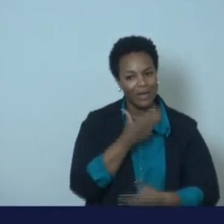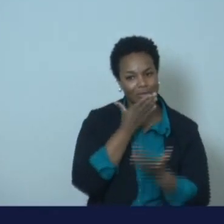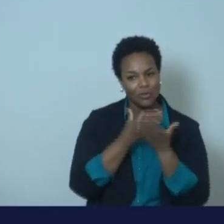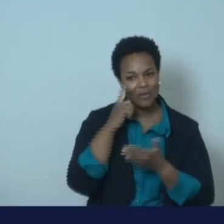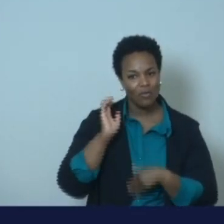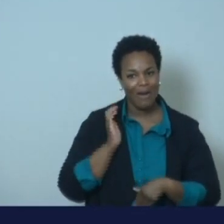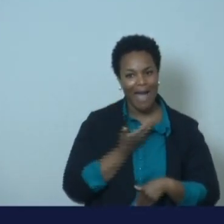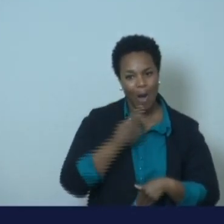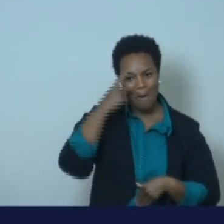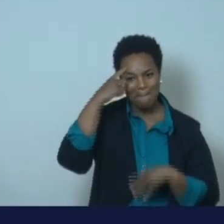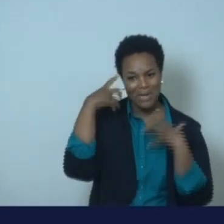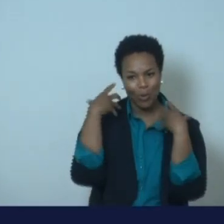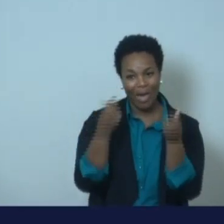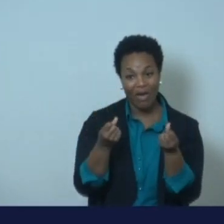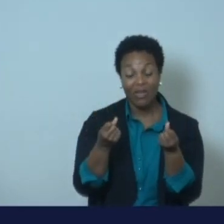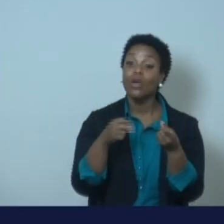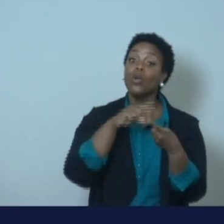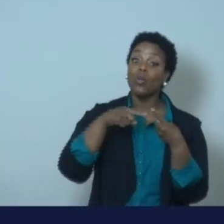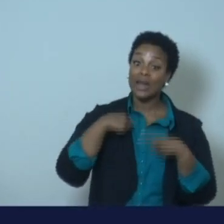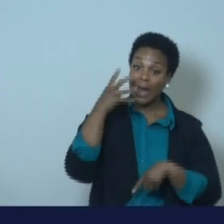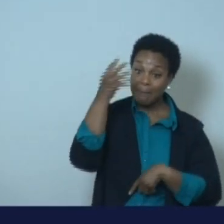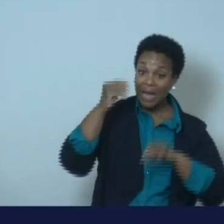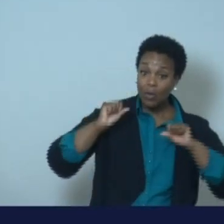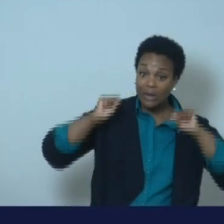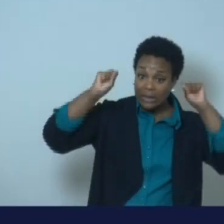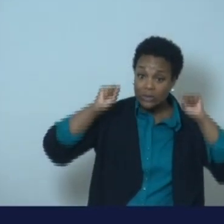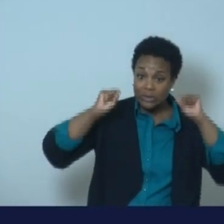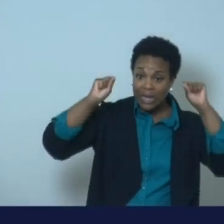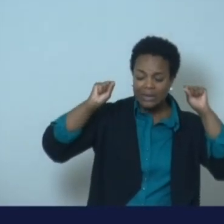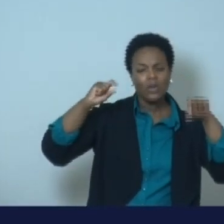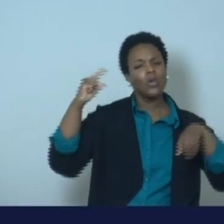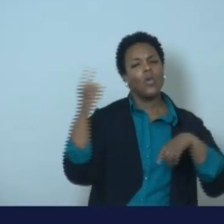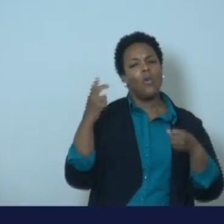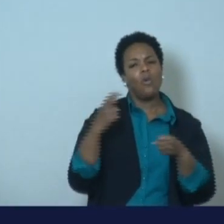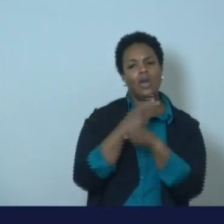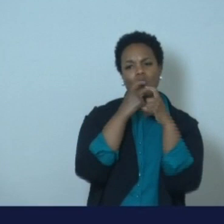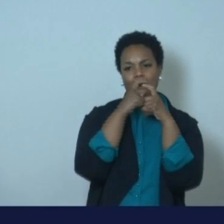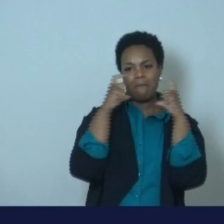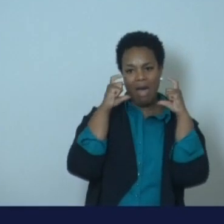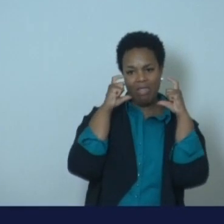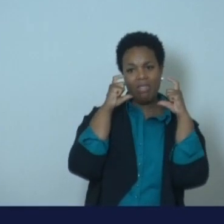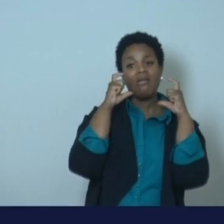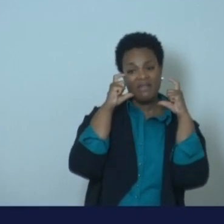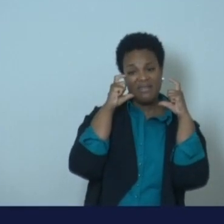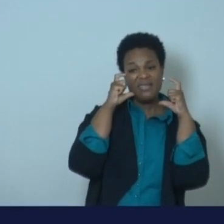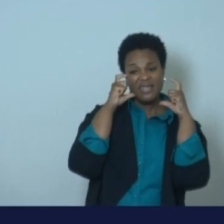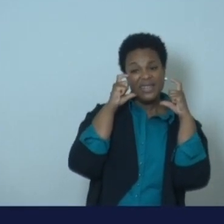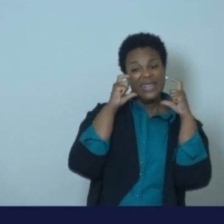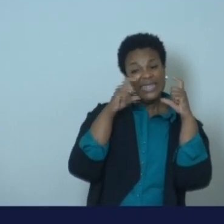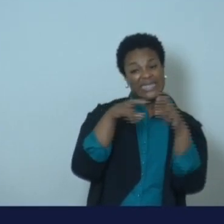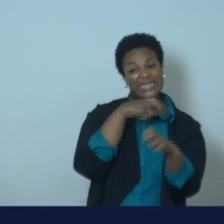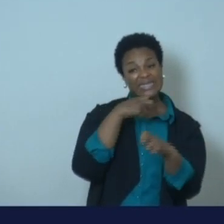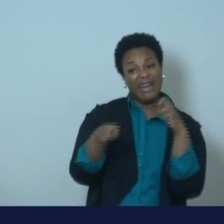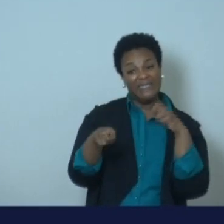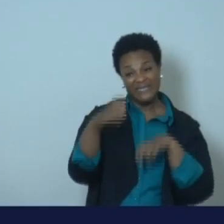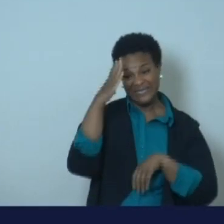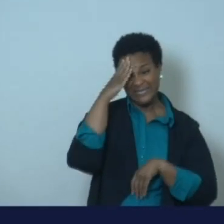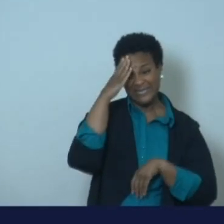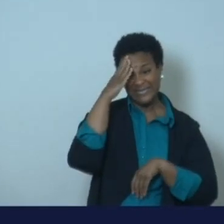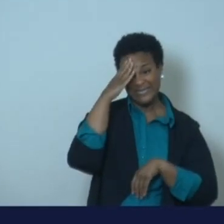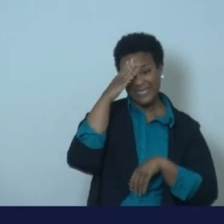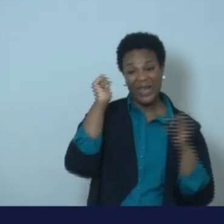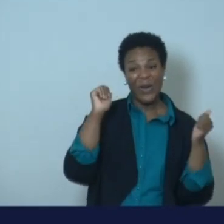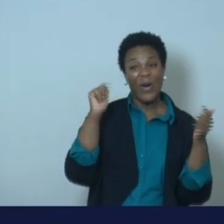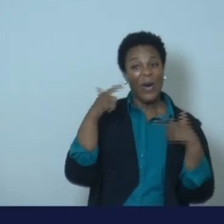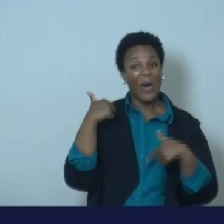and I'd love to tell you that it's easy. It's challenging. It's a behavior that I'm adjusting to, and I know so many other Americans and New